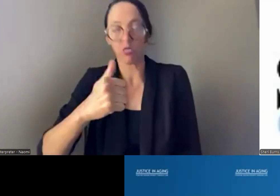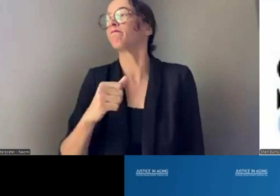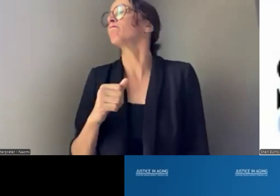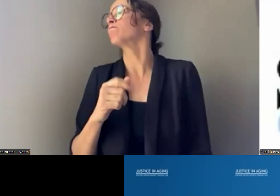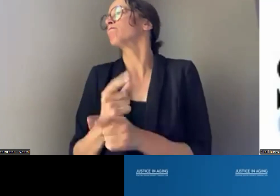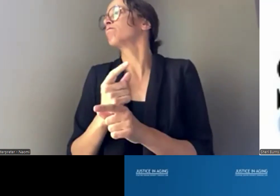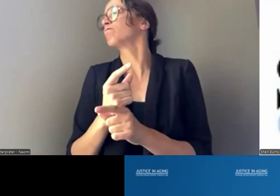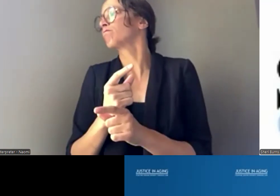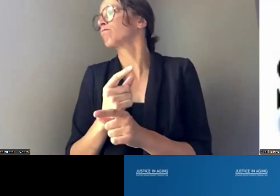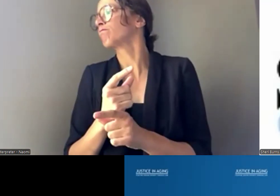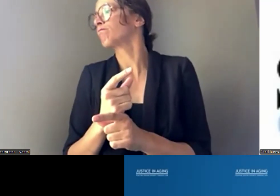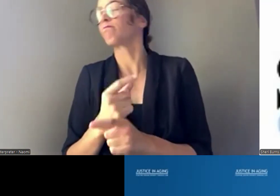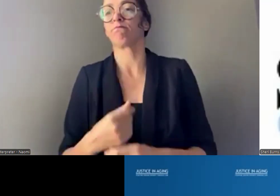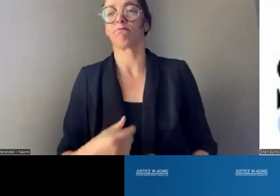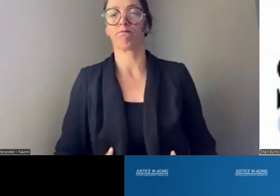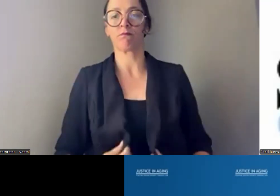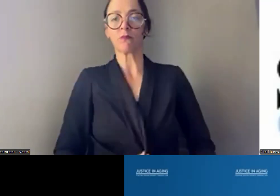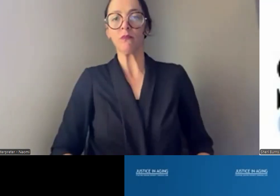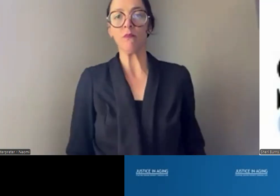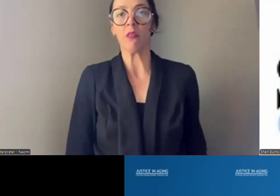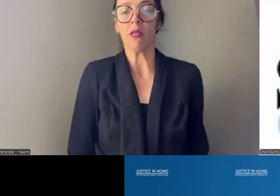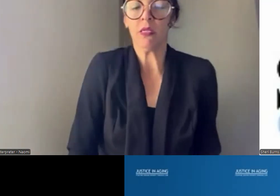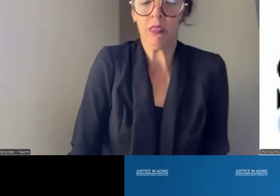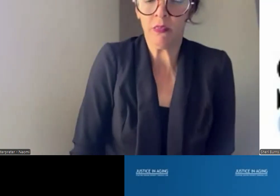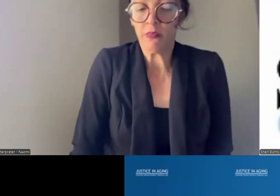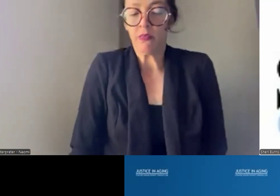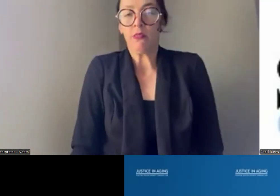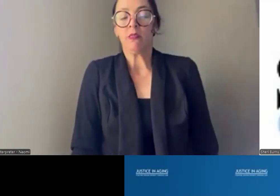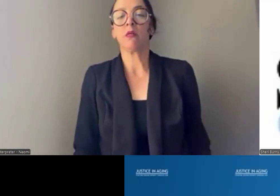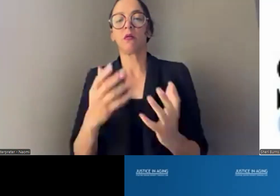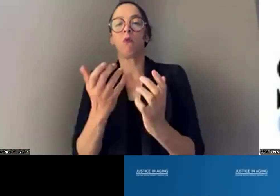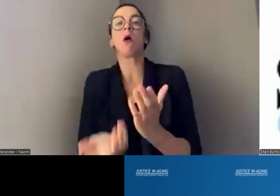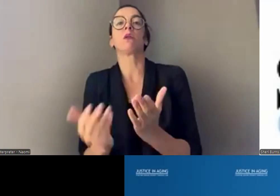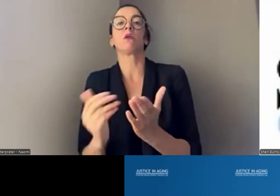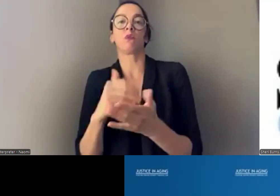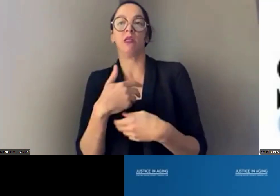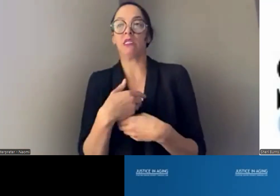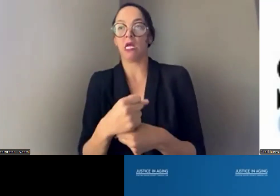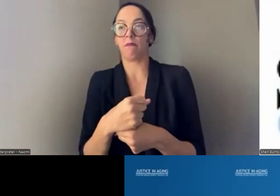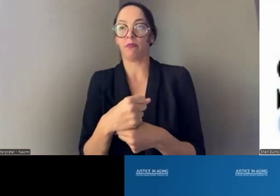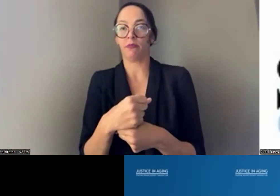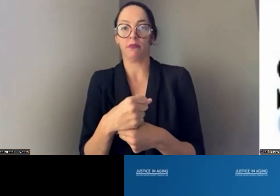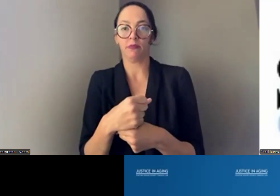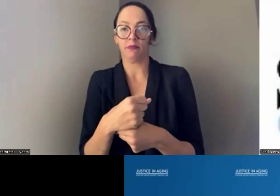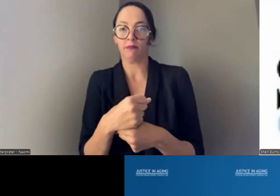you. So just as a recap, we're going to